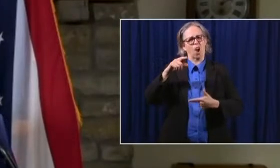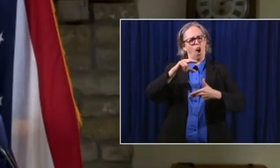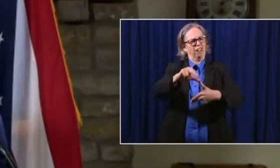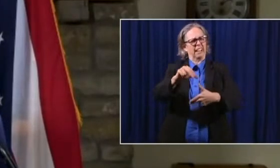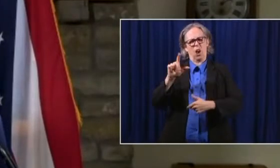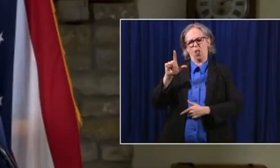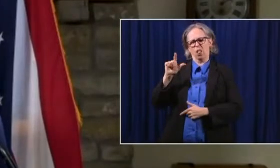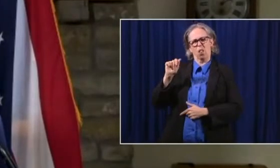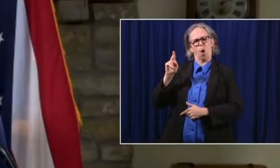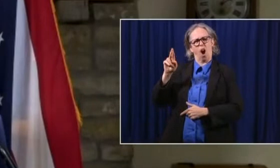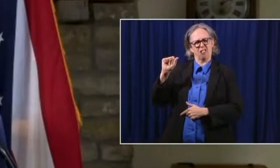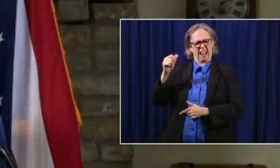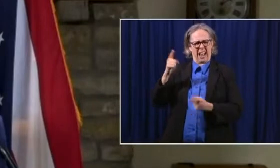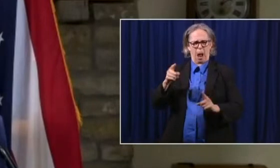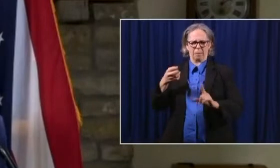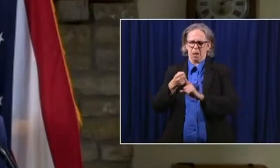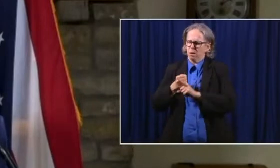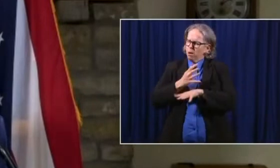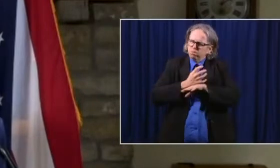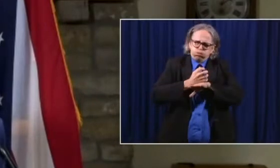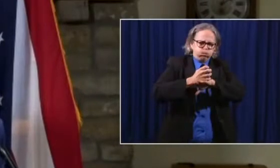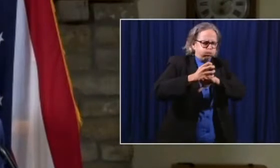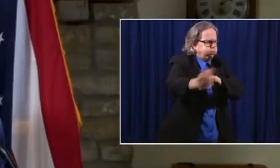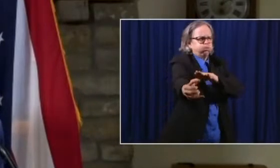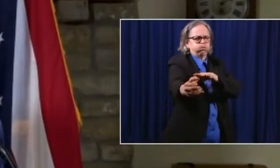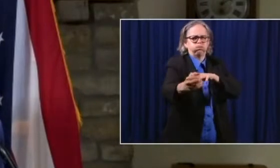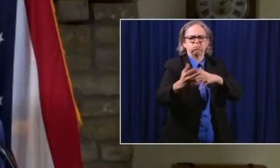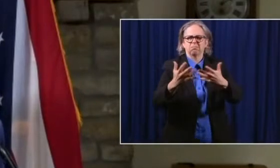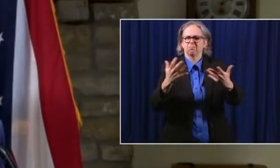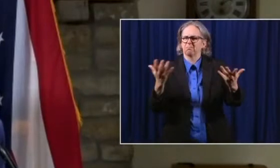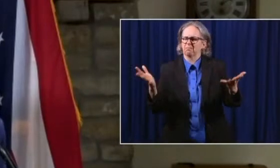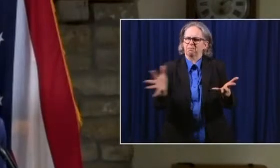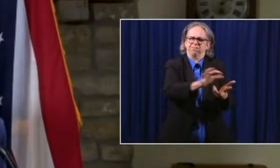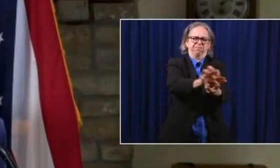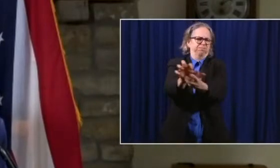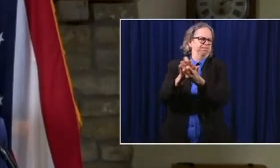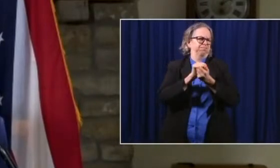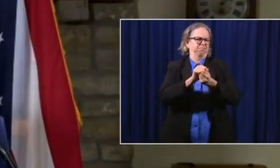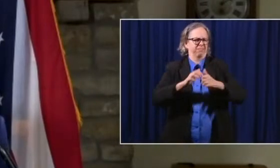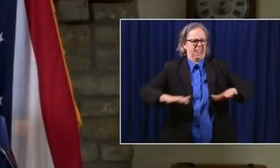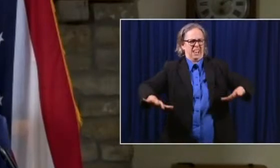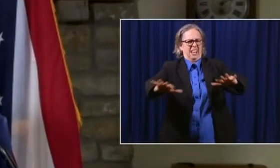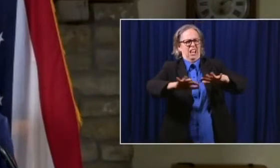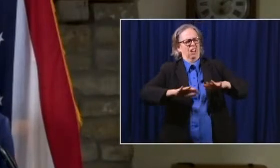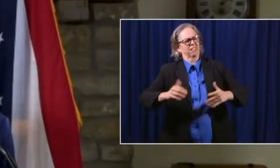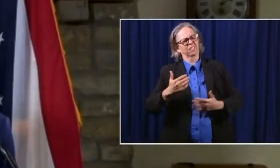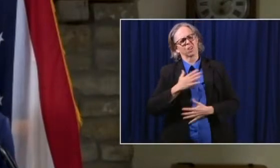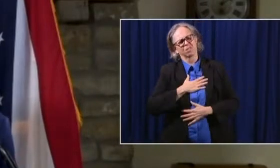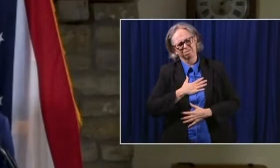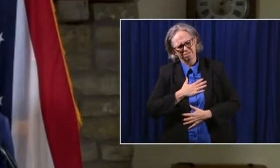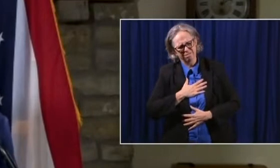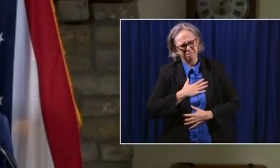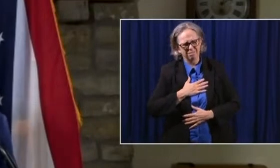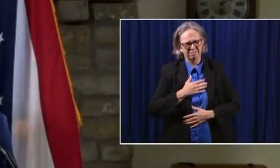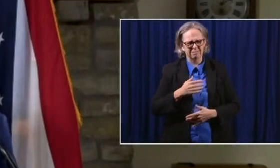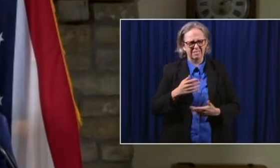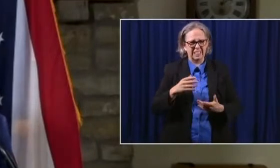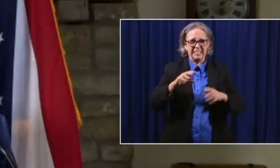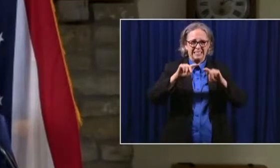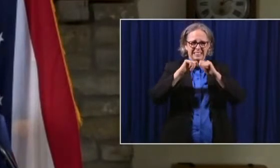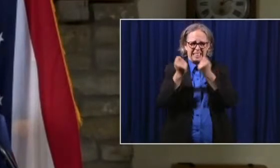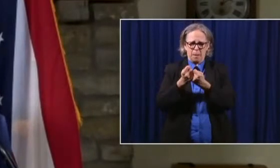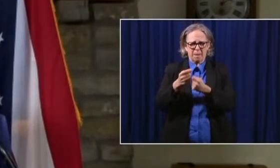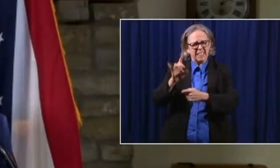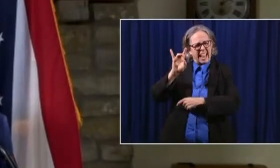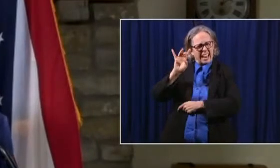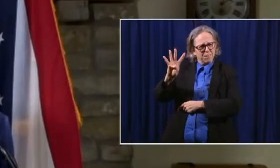moves inland. I want to recognize the 84-member team from the Ohio Task Force 1,